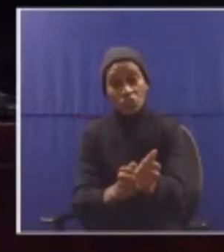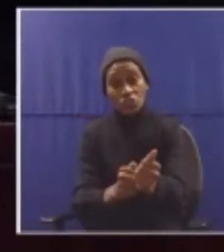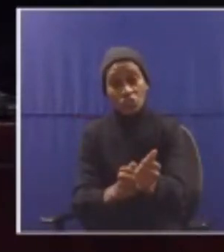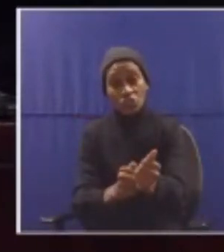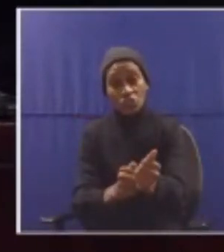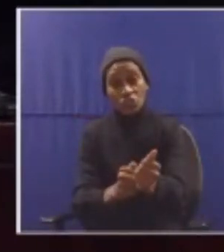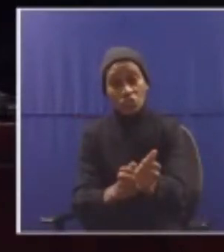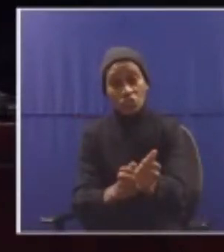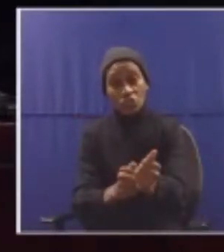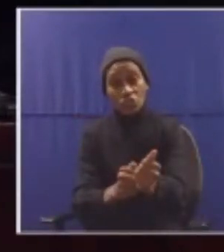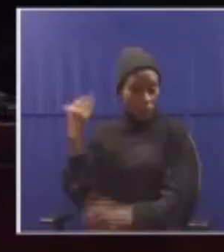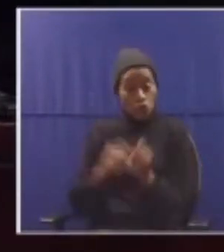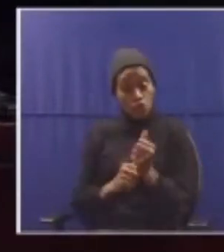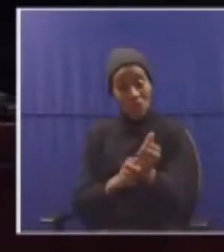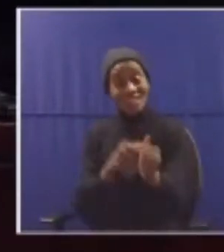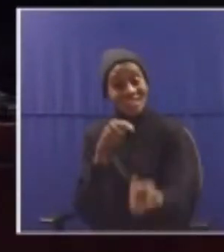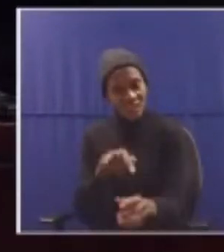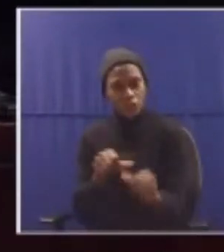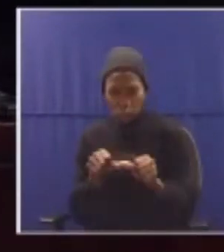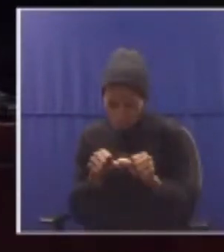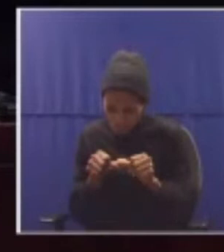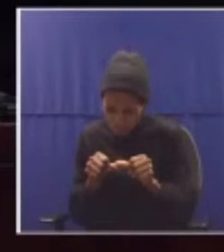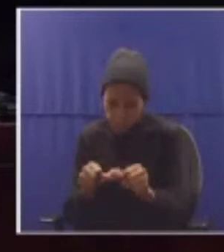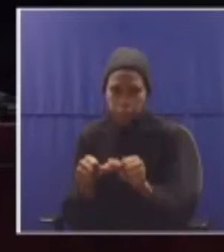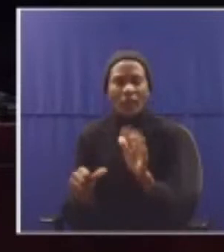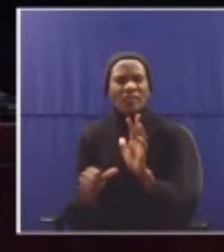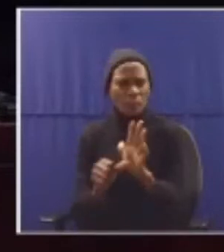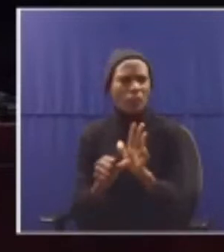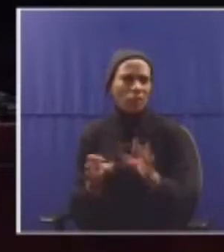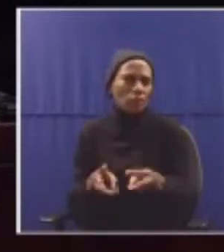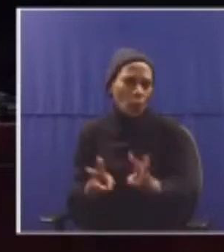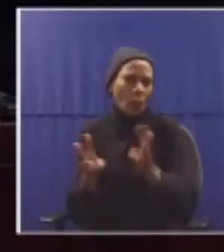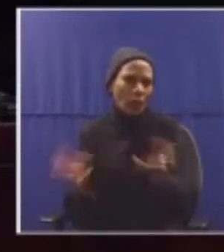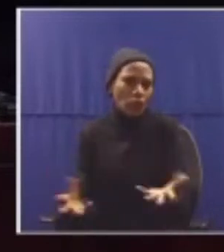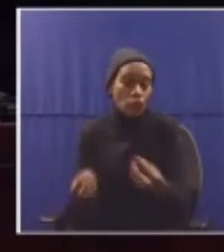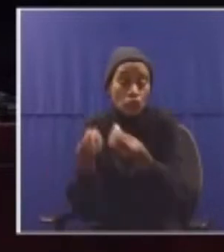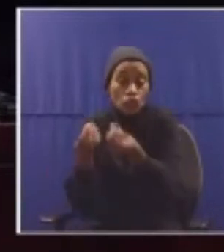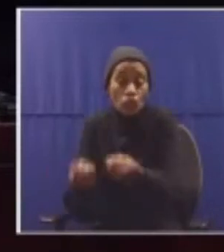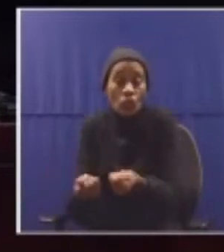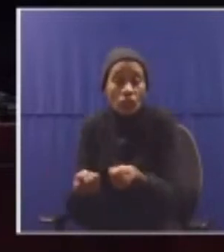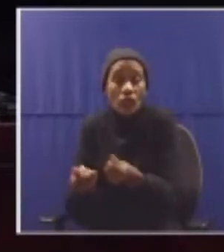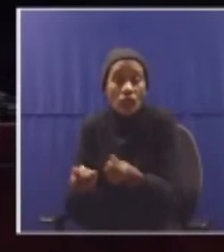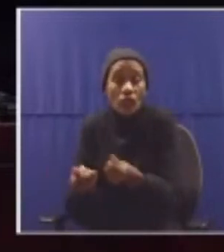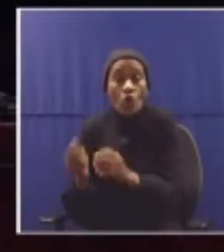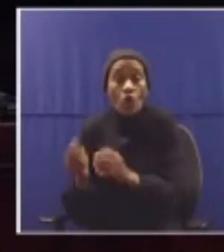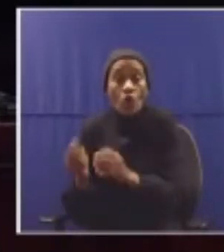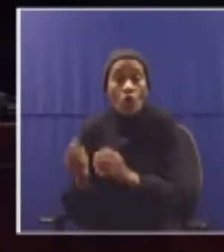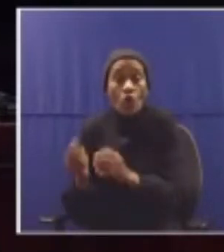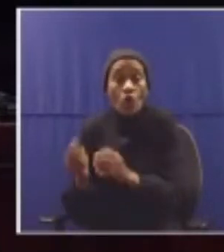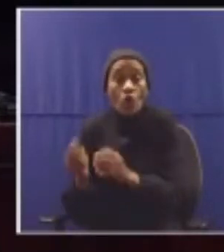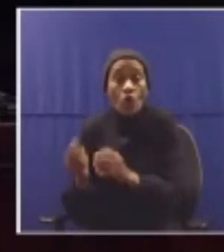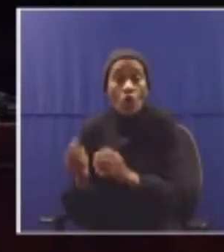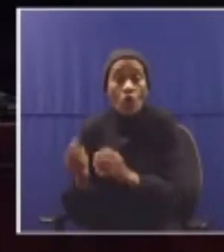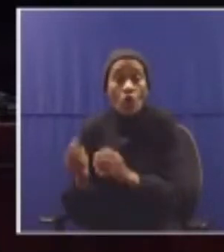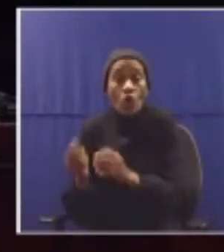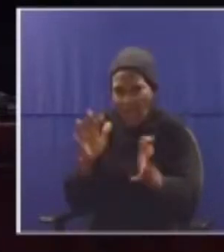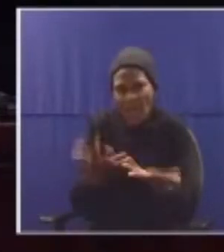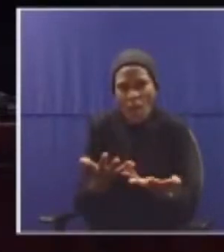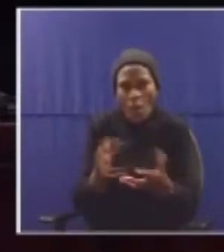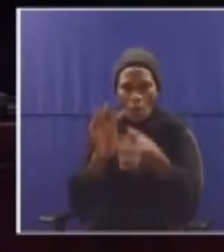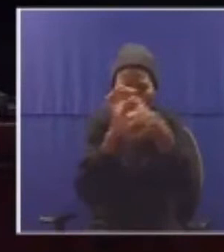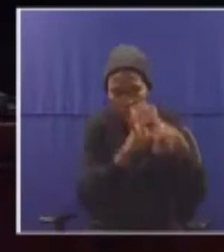previously. This strategy remains an important instrument of addressing rural safety through an